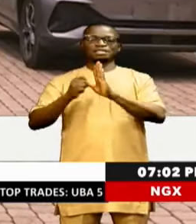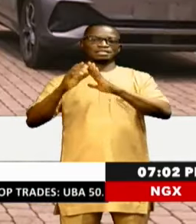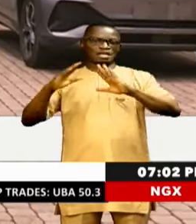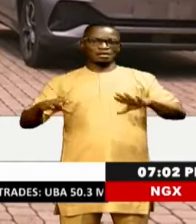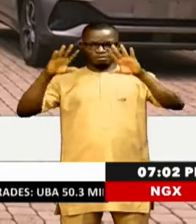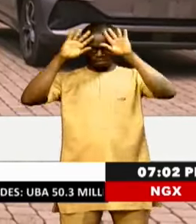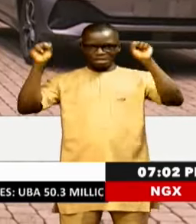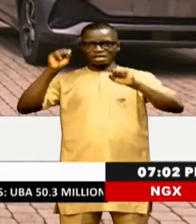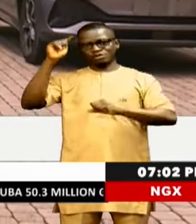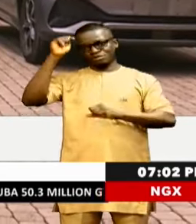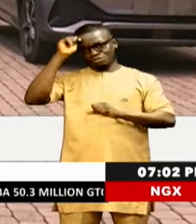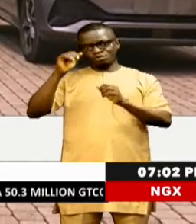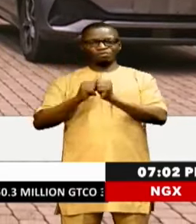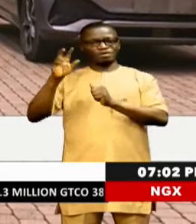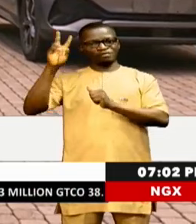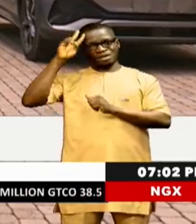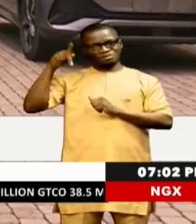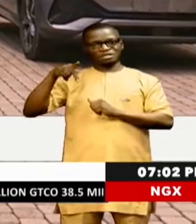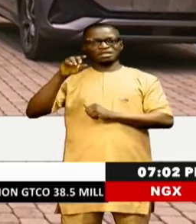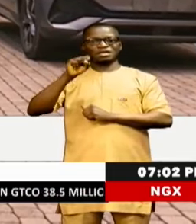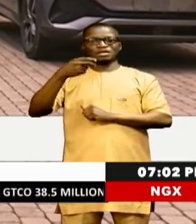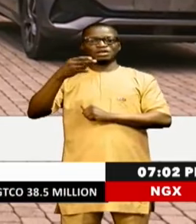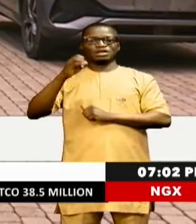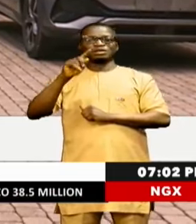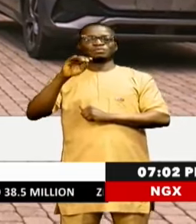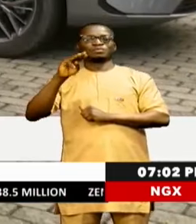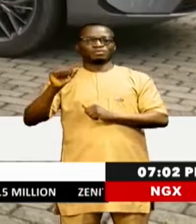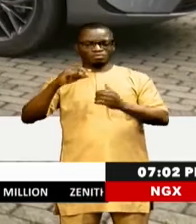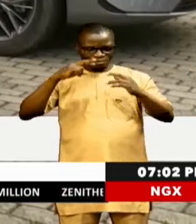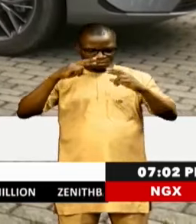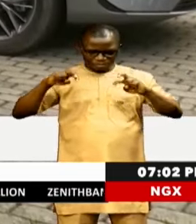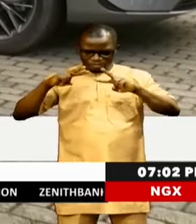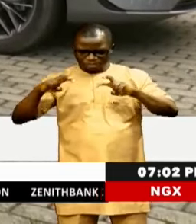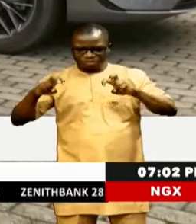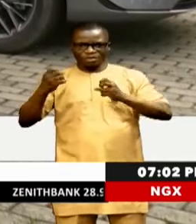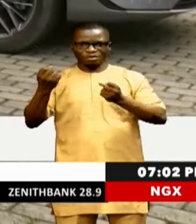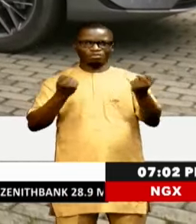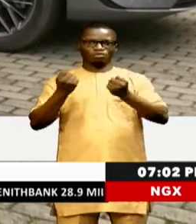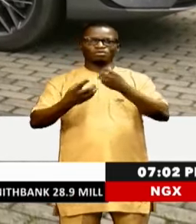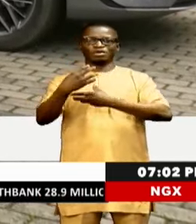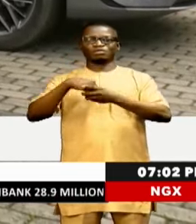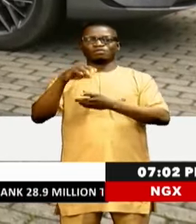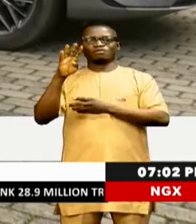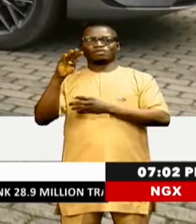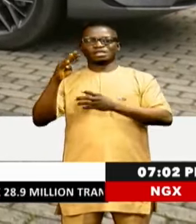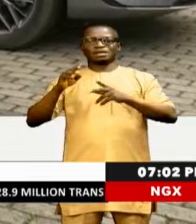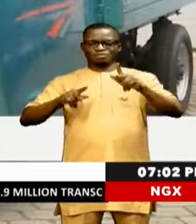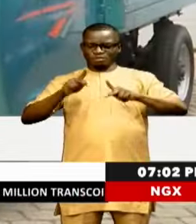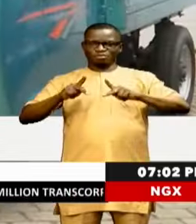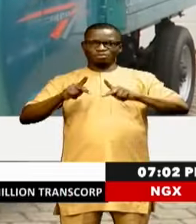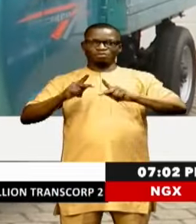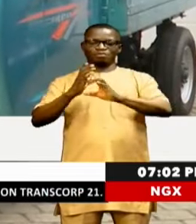Tinubu, alongside Vice President Kashim Shettima, inspected the vehicles, including a 40-passenger capacity